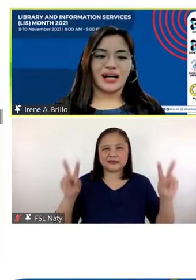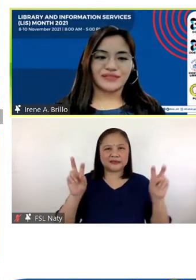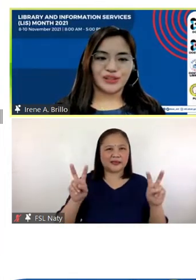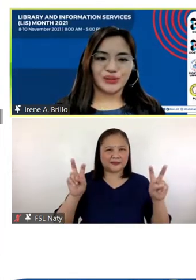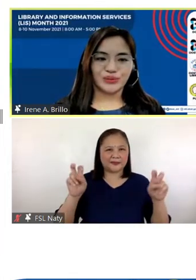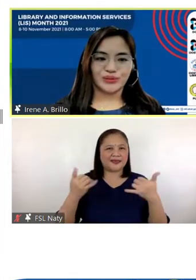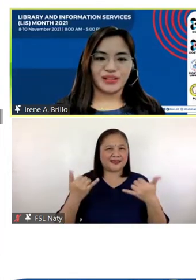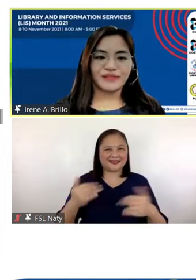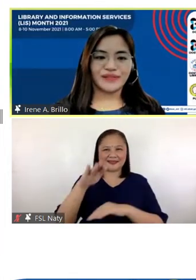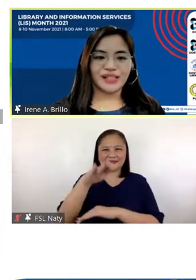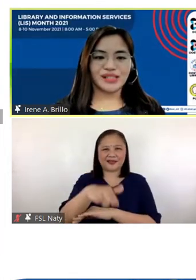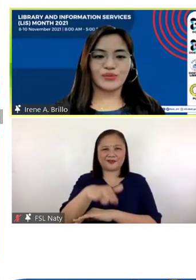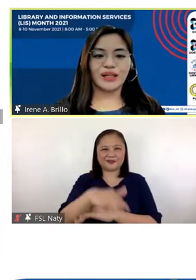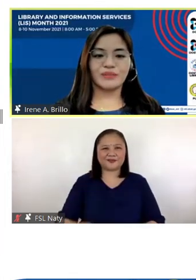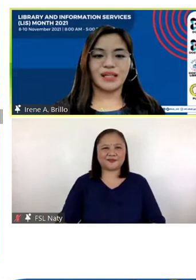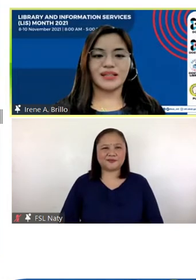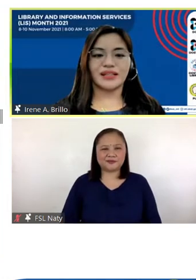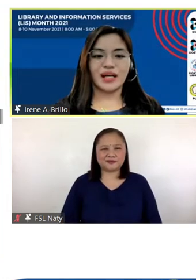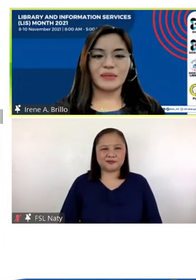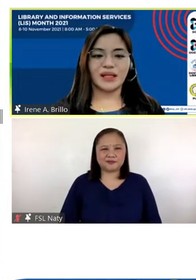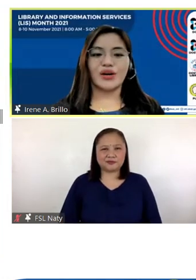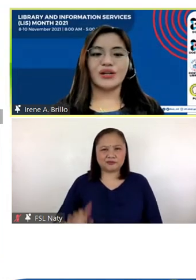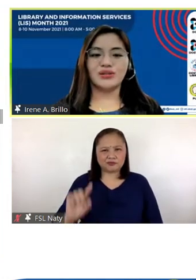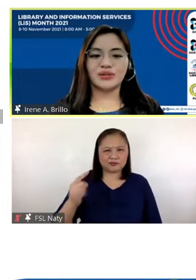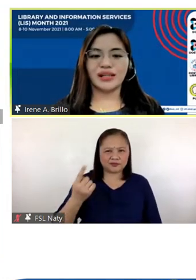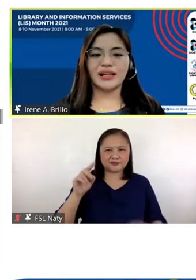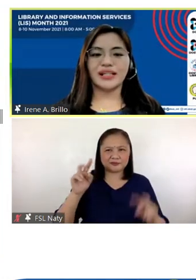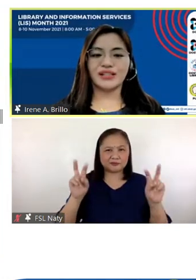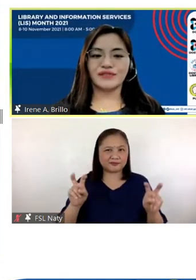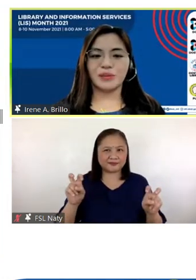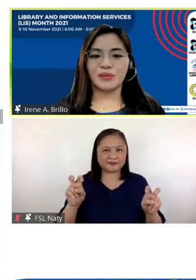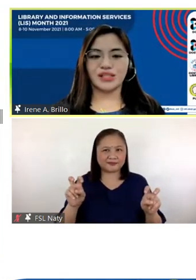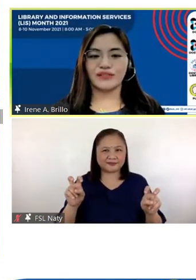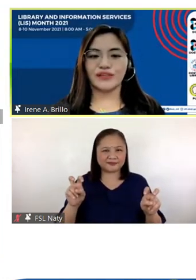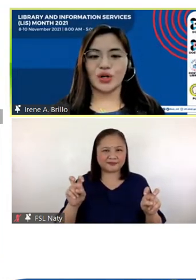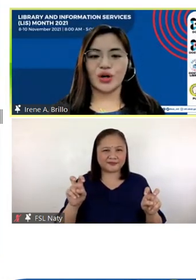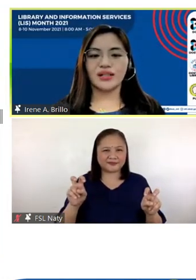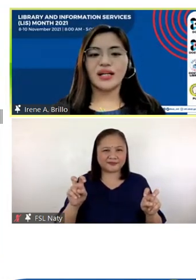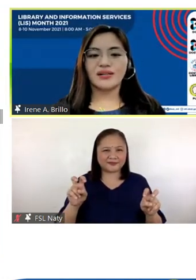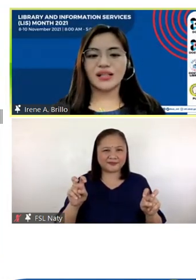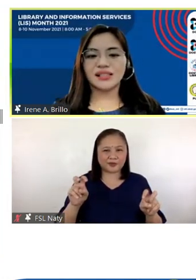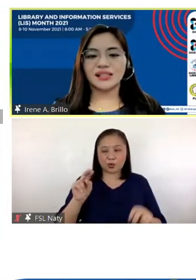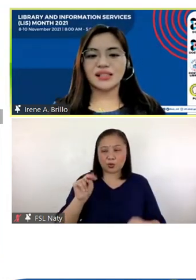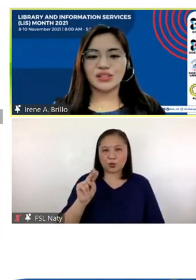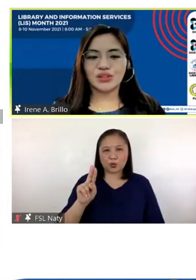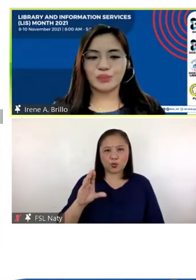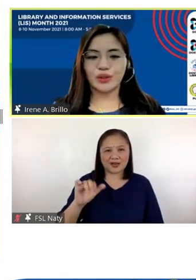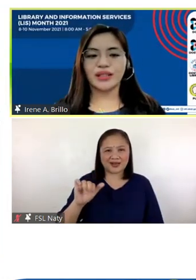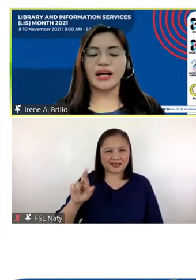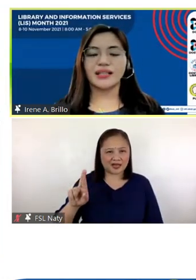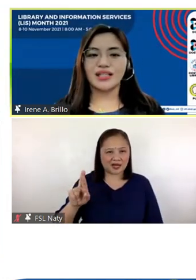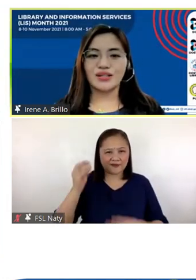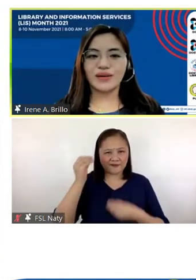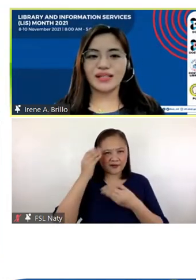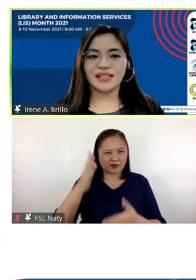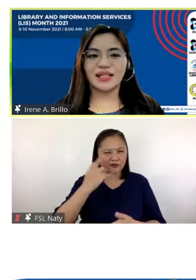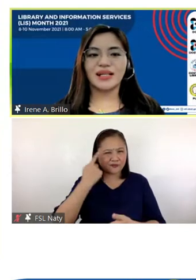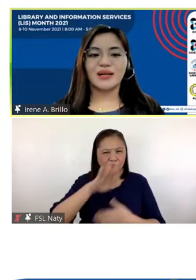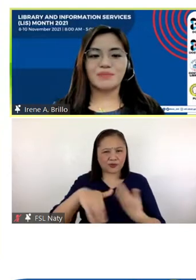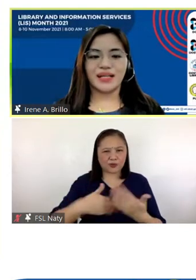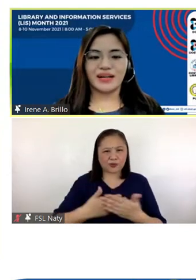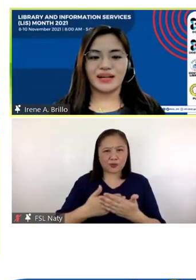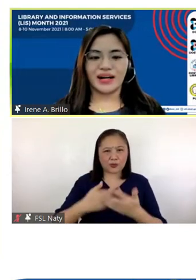this afternoon. First will be the topic on Nuclear Information for All, Research Support at